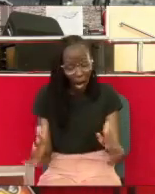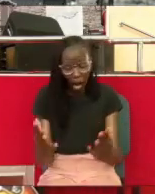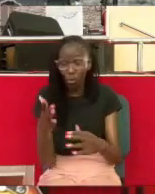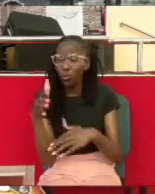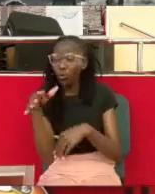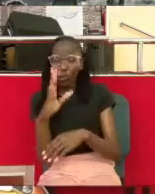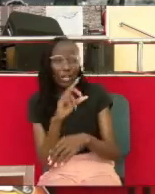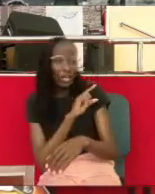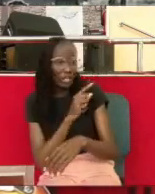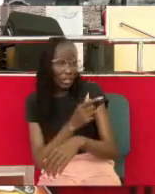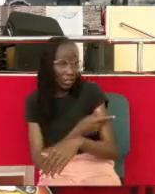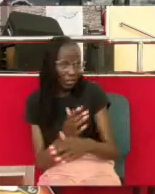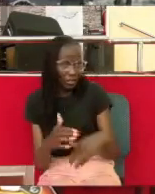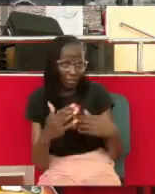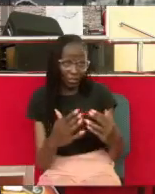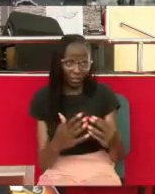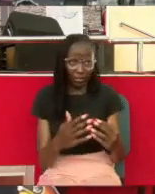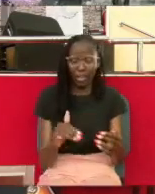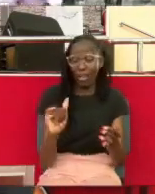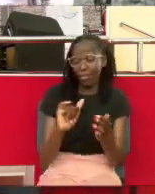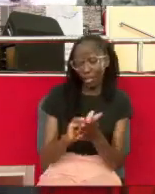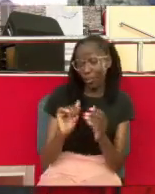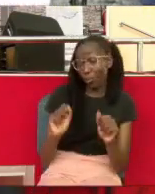that helps us to give thanks to God.